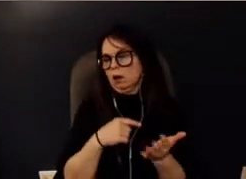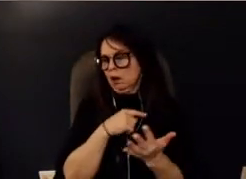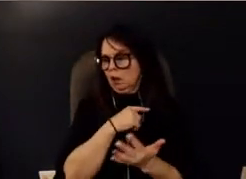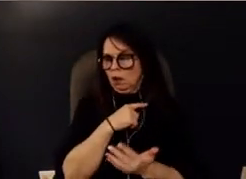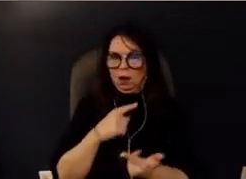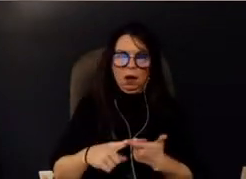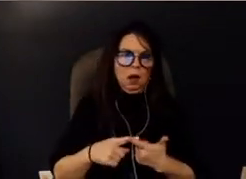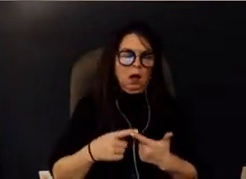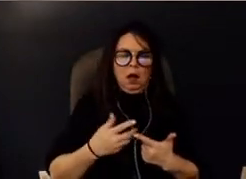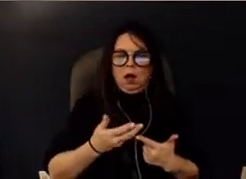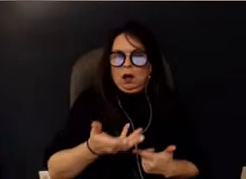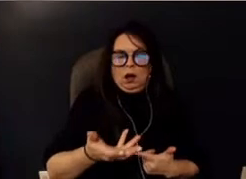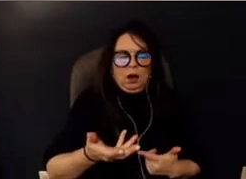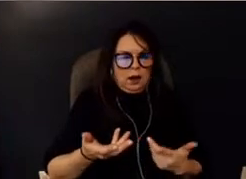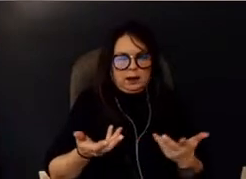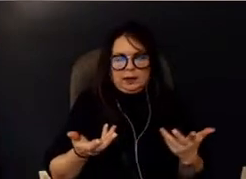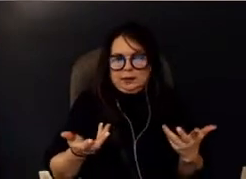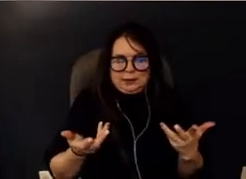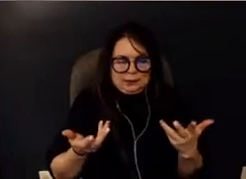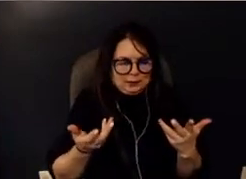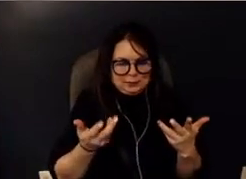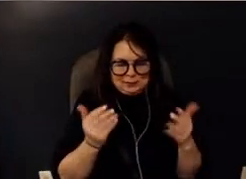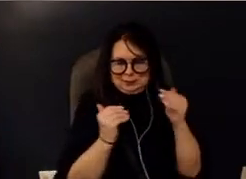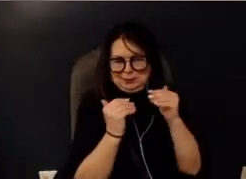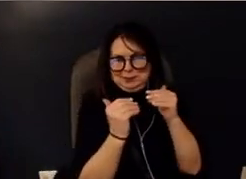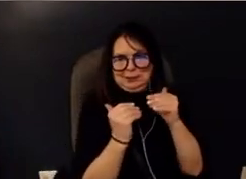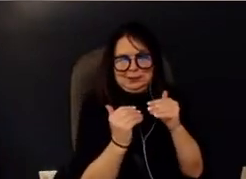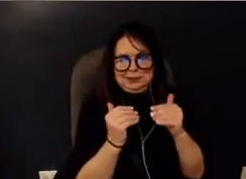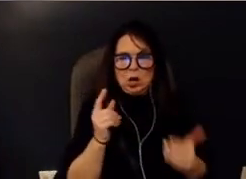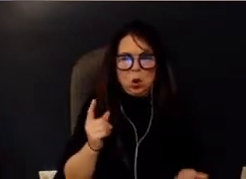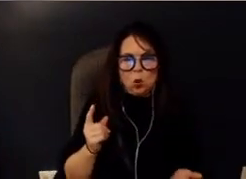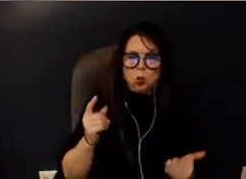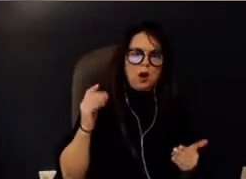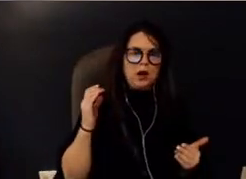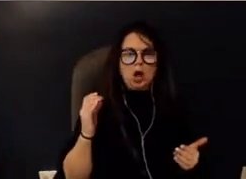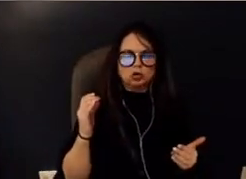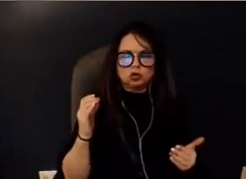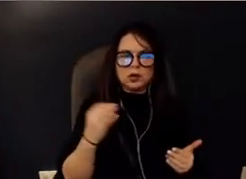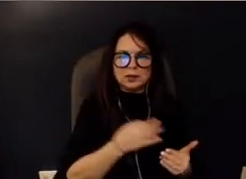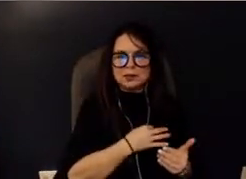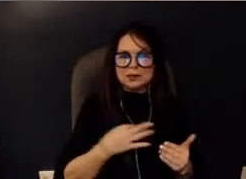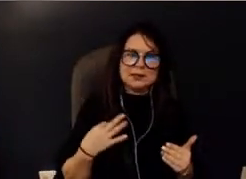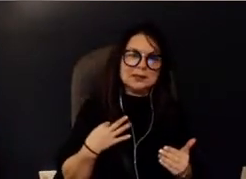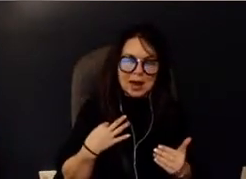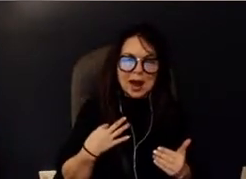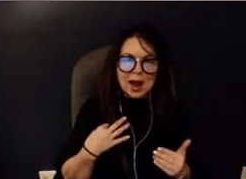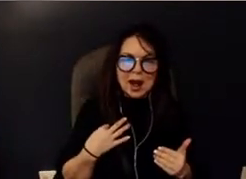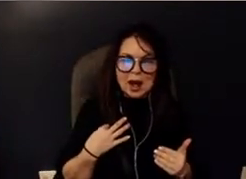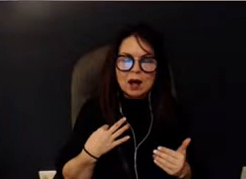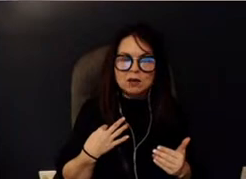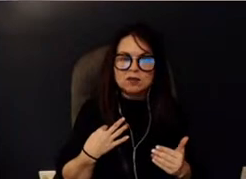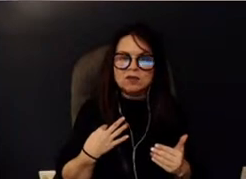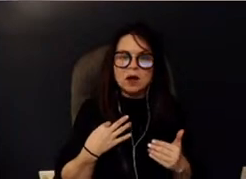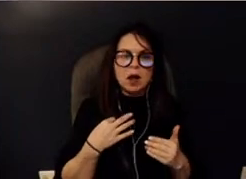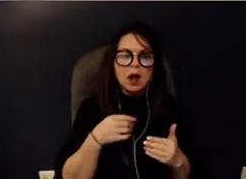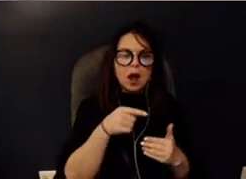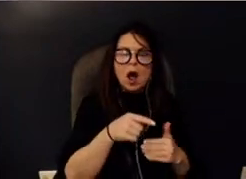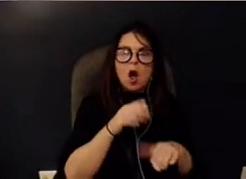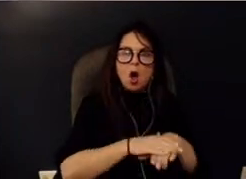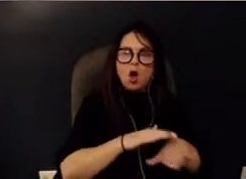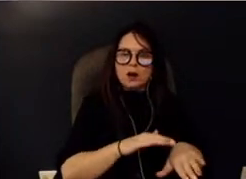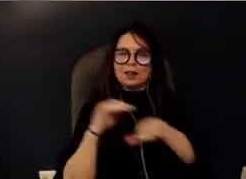nearly 100 staff just on continual budgetary leave. So that's a